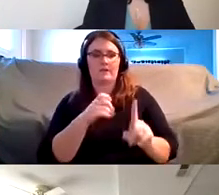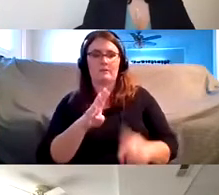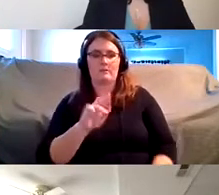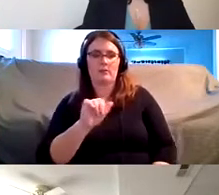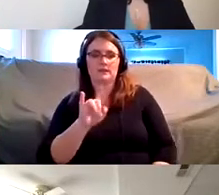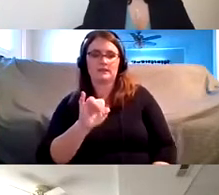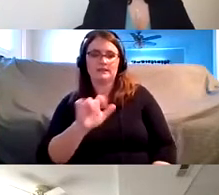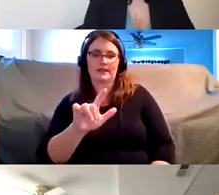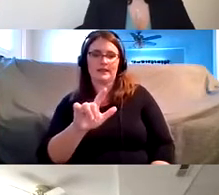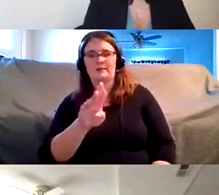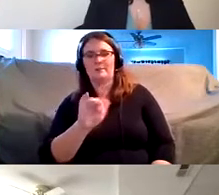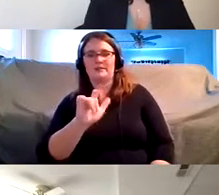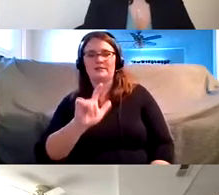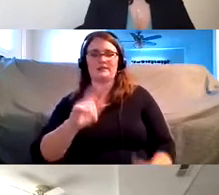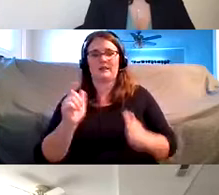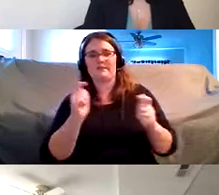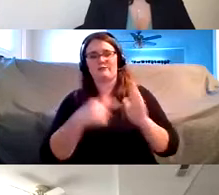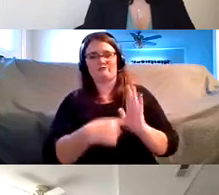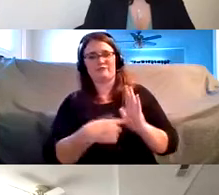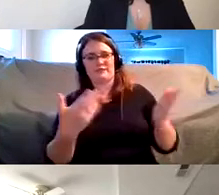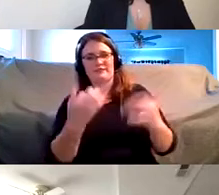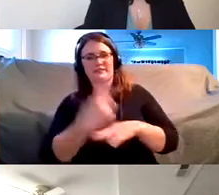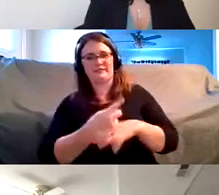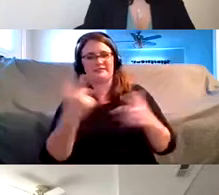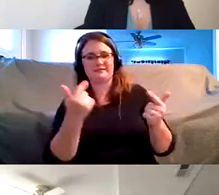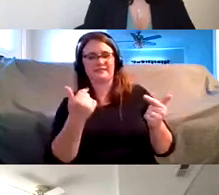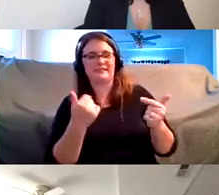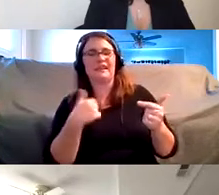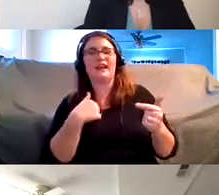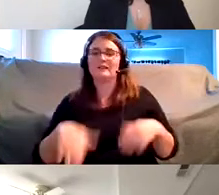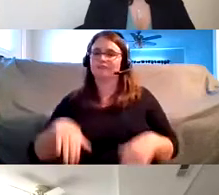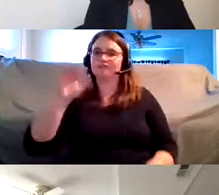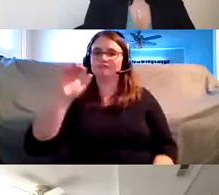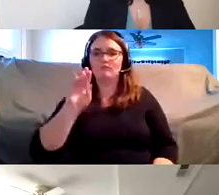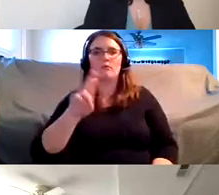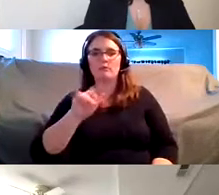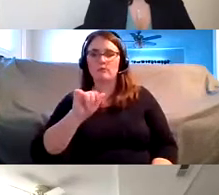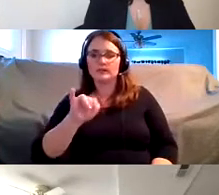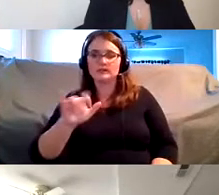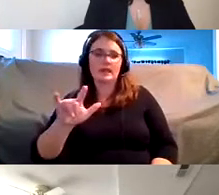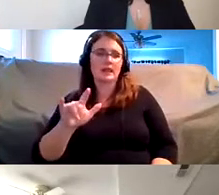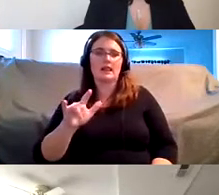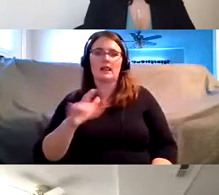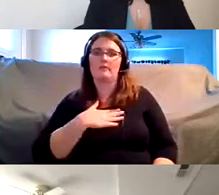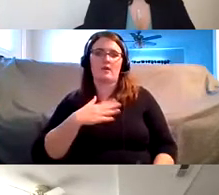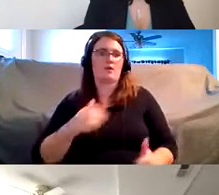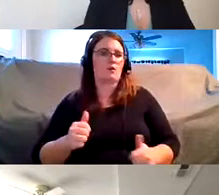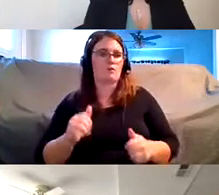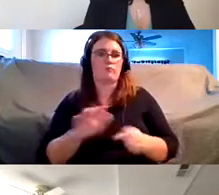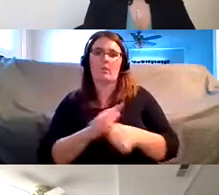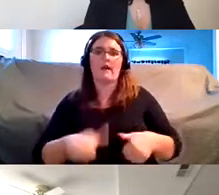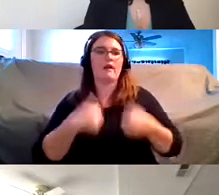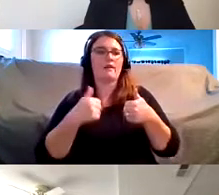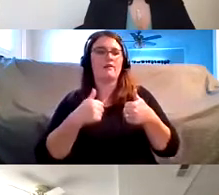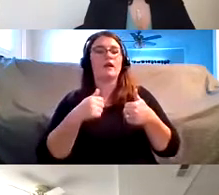today. I lived in Brazil my whole life. I moved to the US in